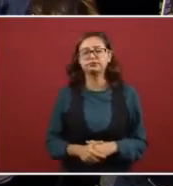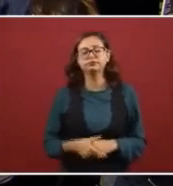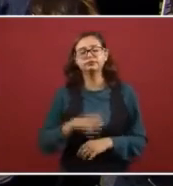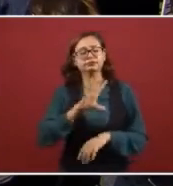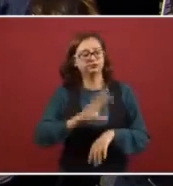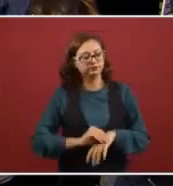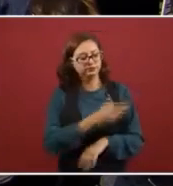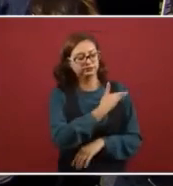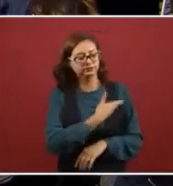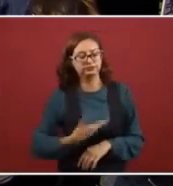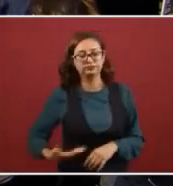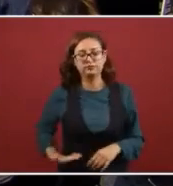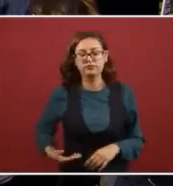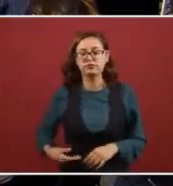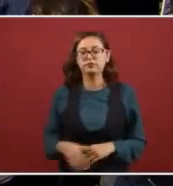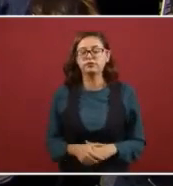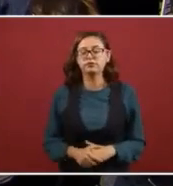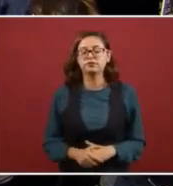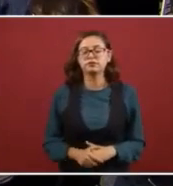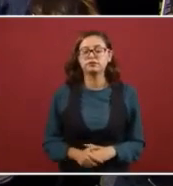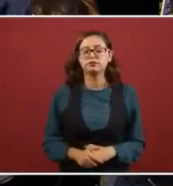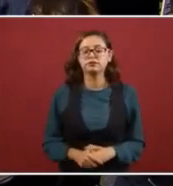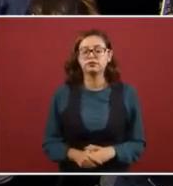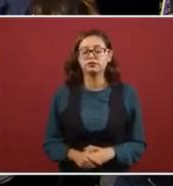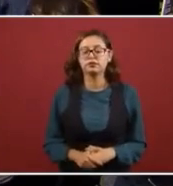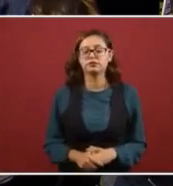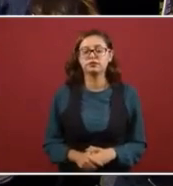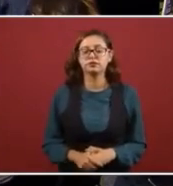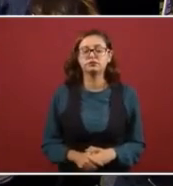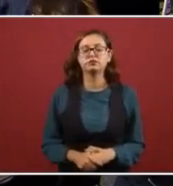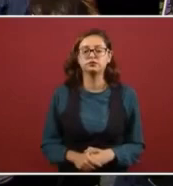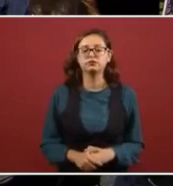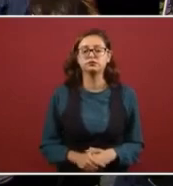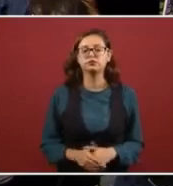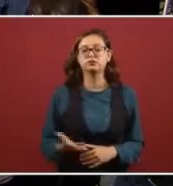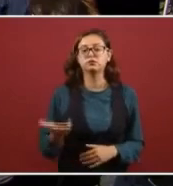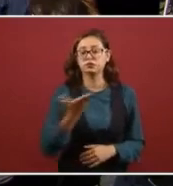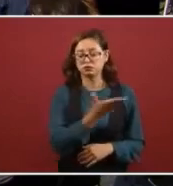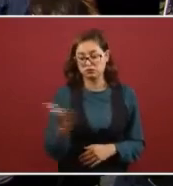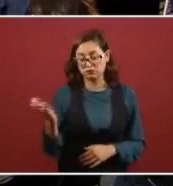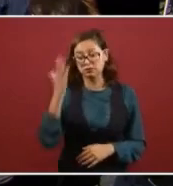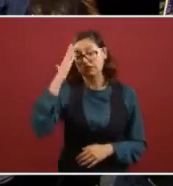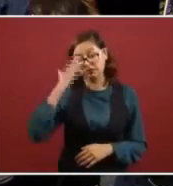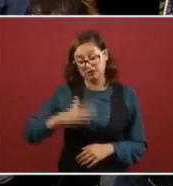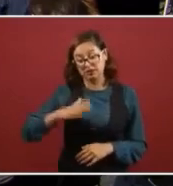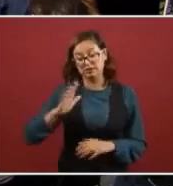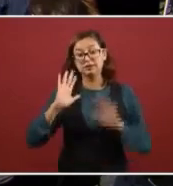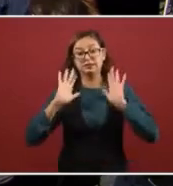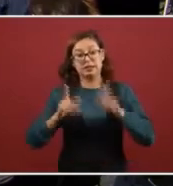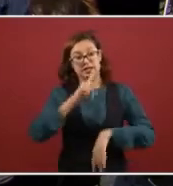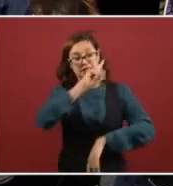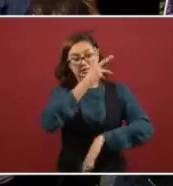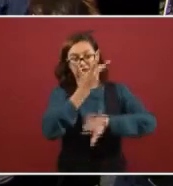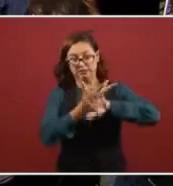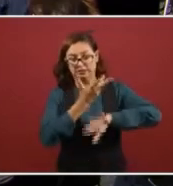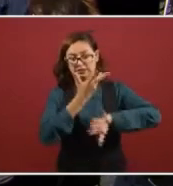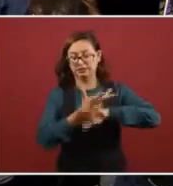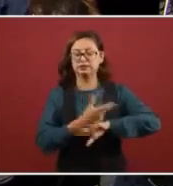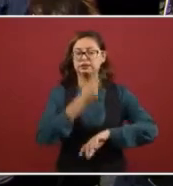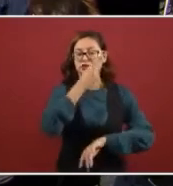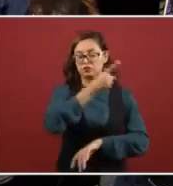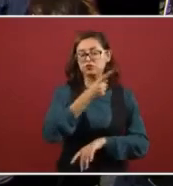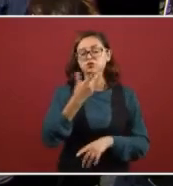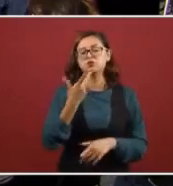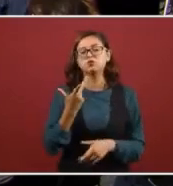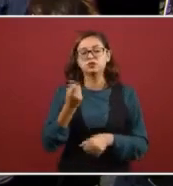presidente. Bueno, como ustedes saben, Well, like you know, planteamos al we secretario de Estado we have told Secretary of la State or preocupación asked them con respecto